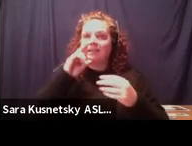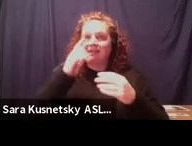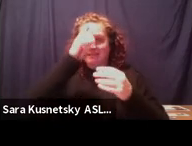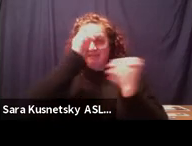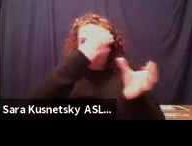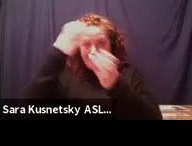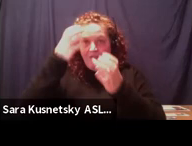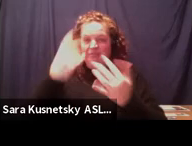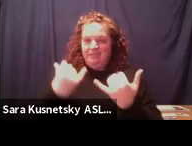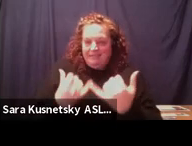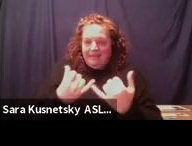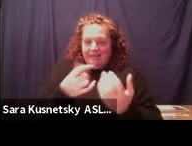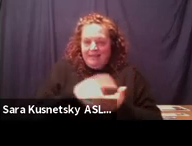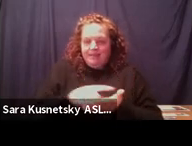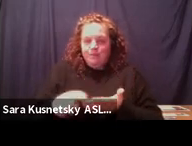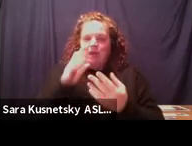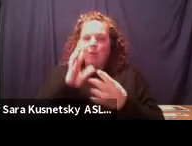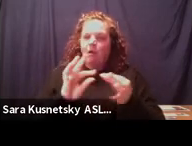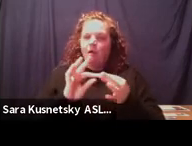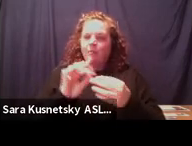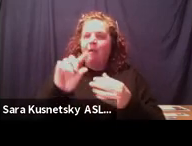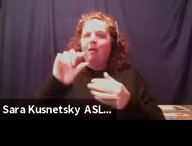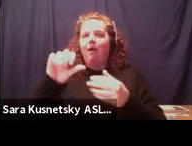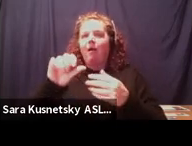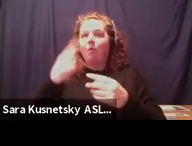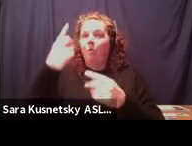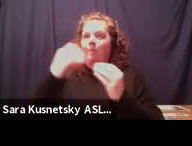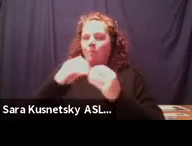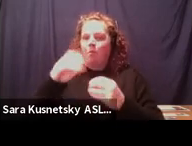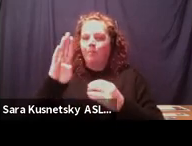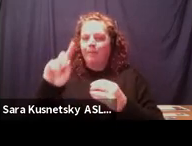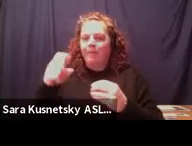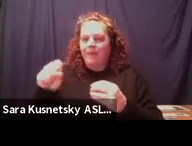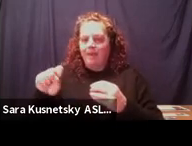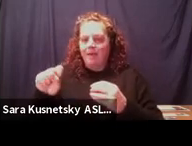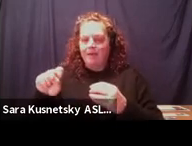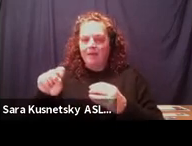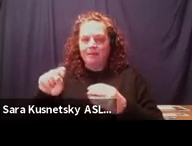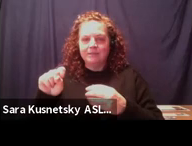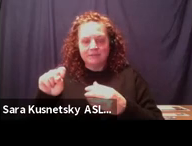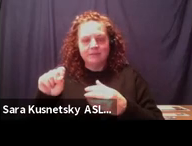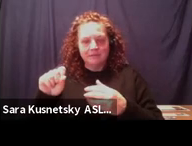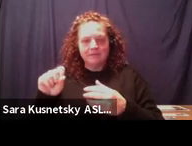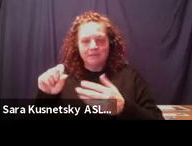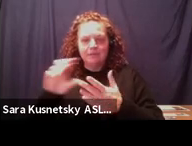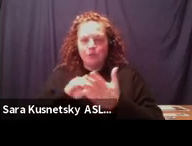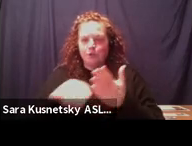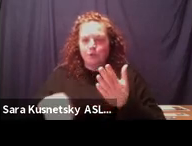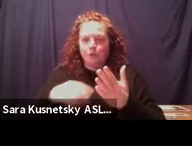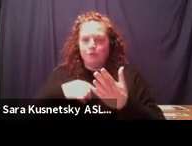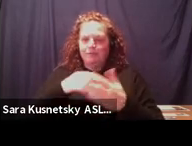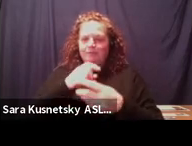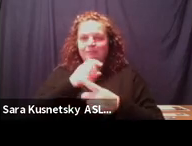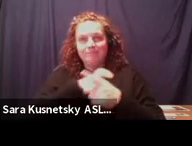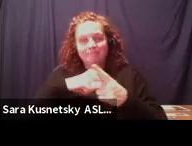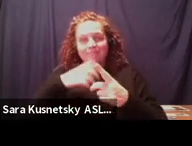like to mention another BPS senior heading to college next year, our student representative, Kimani James. He shared these photos